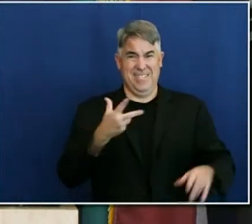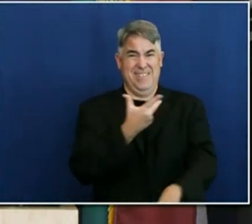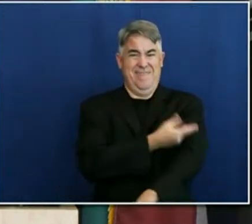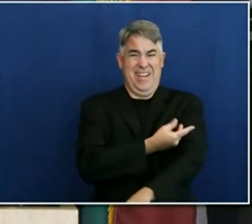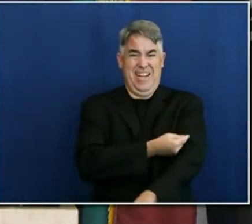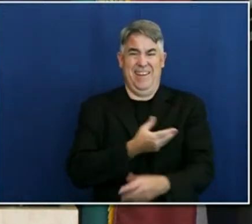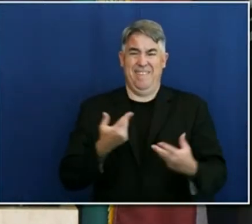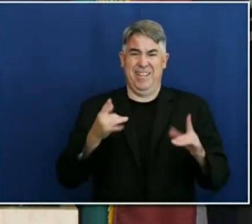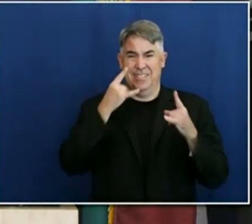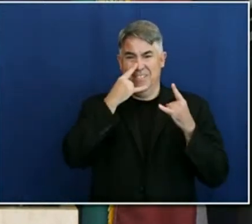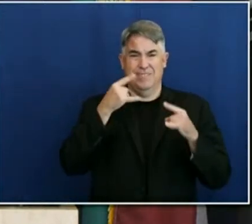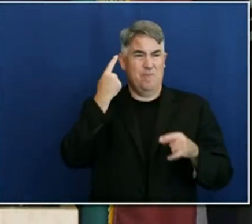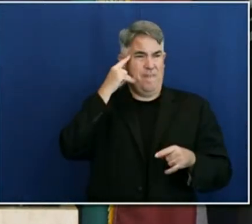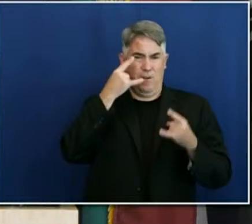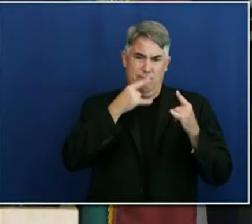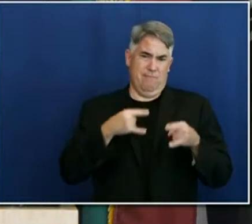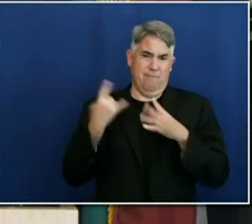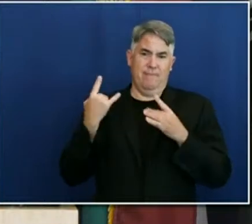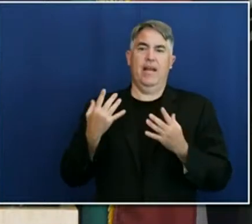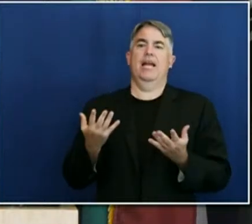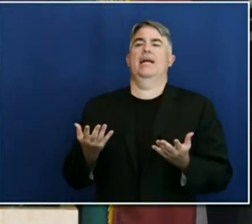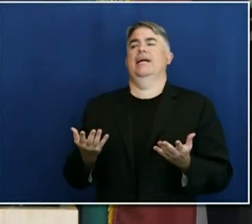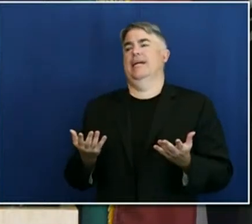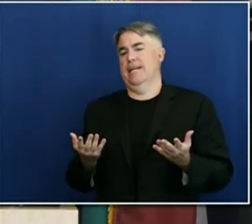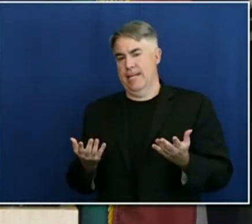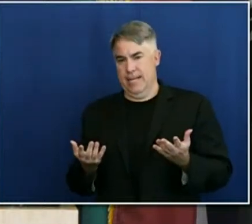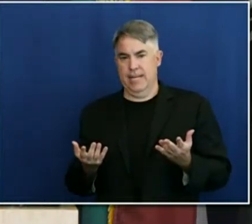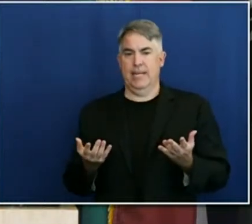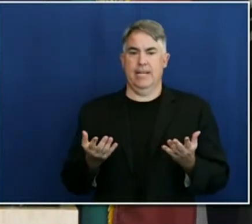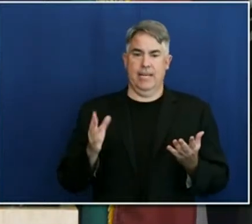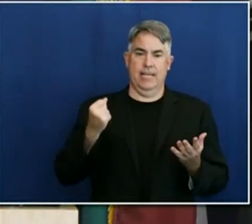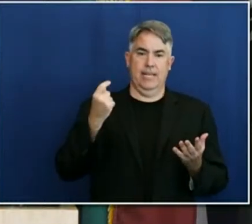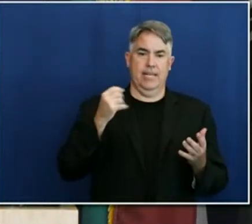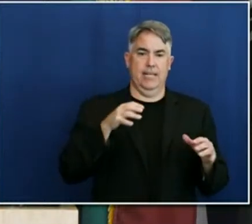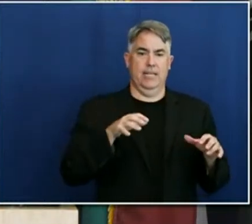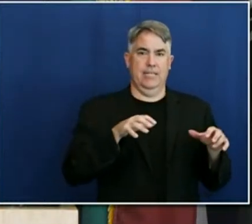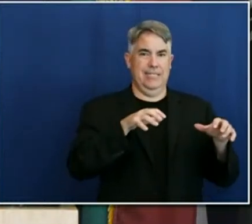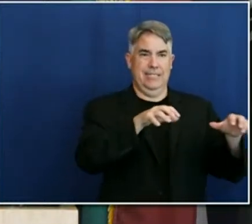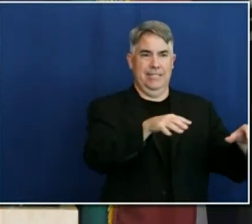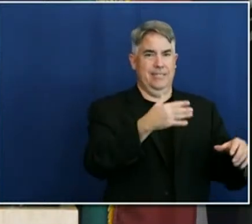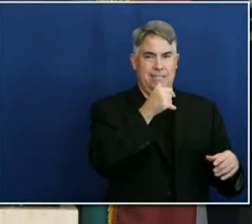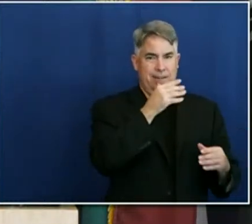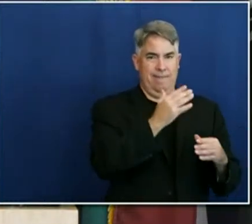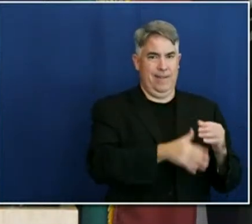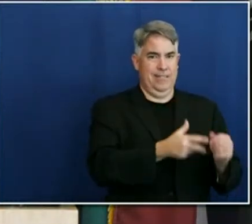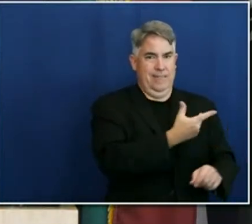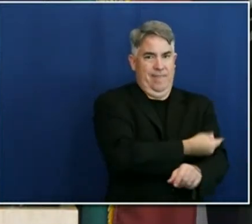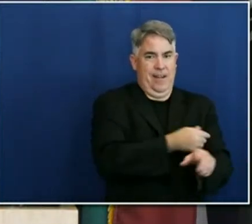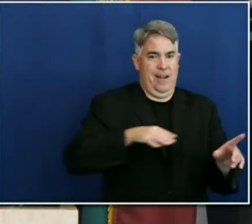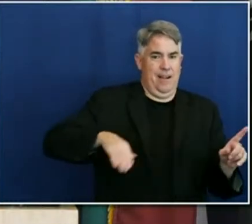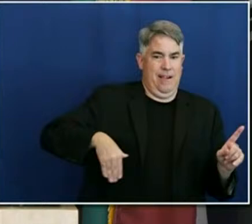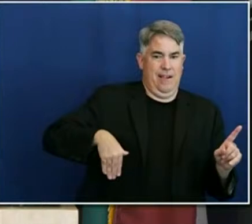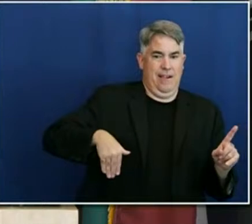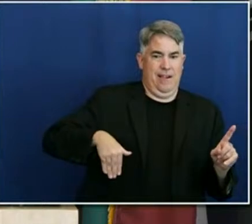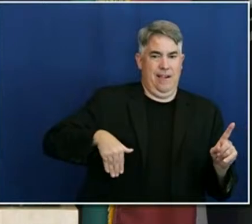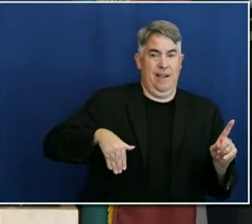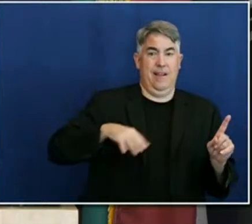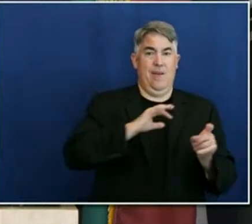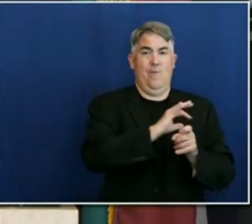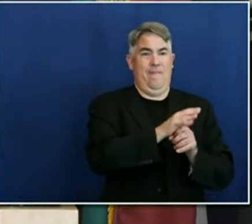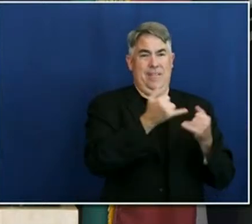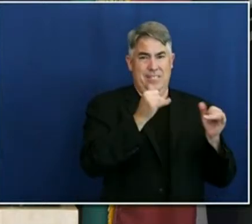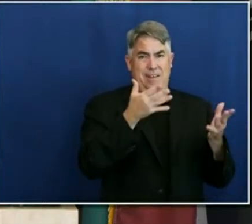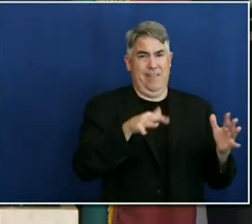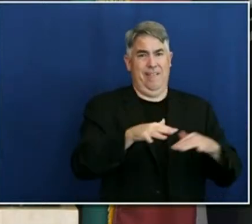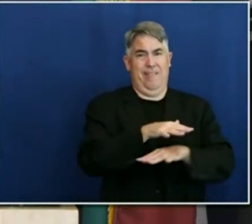a recognition that a lot of people haven't gotten vaccinated, and COVID is still out there, and it can still transmit. And so we want people